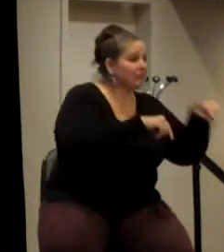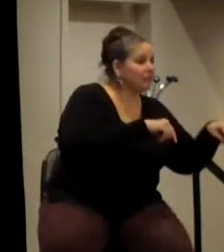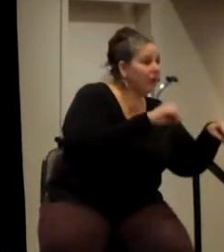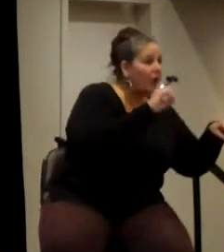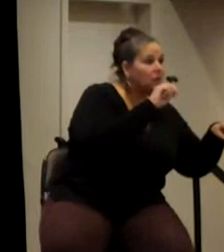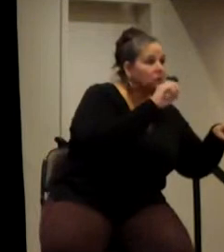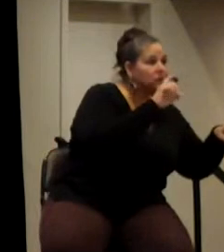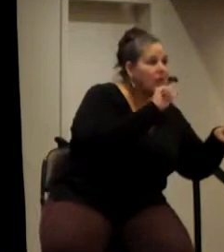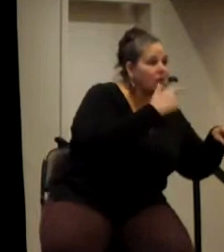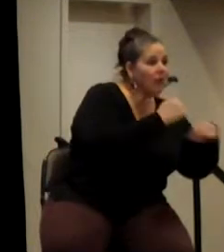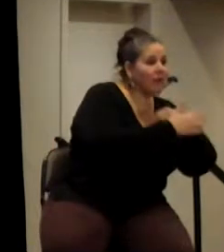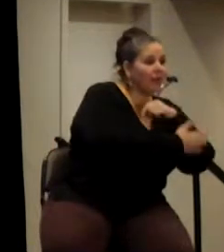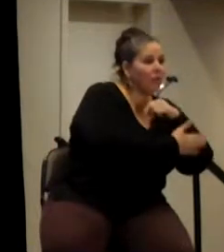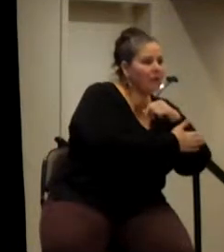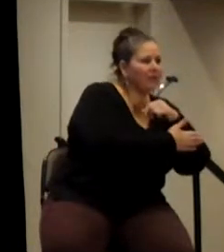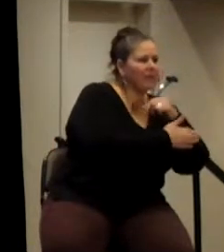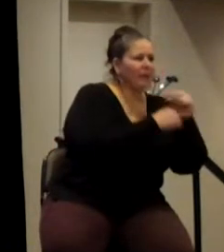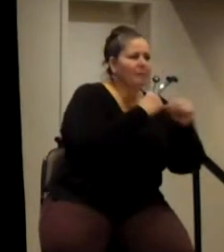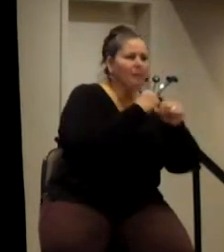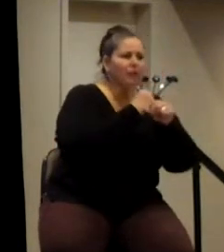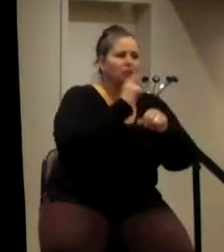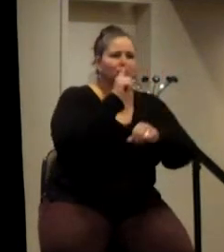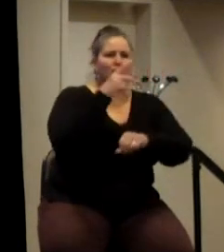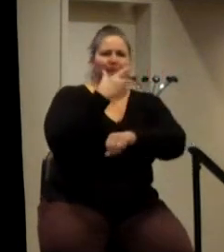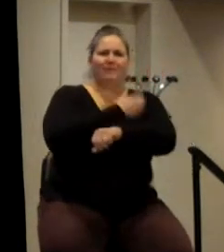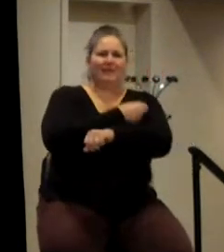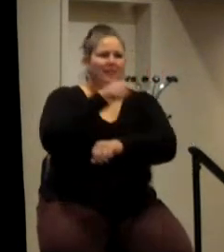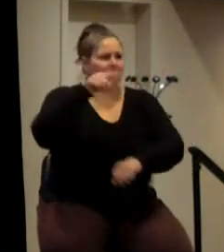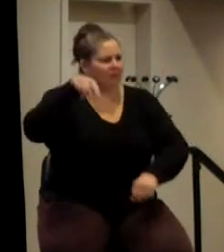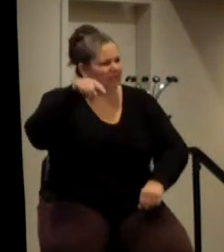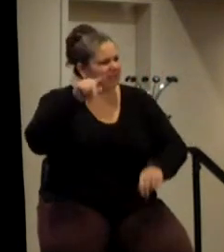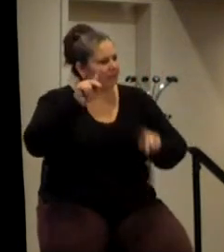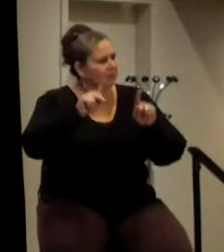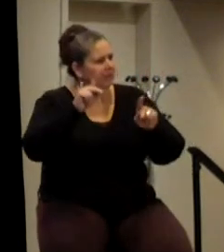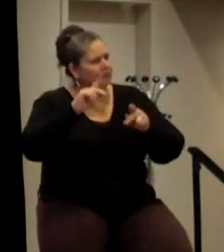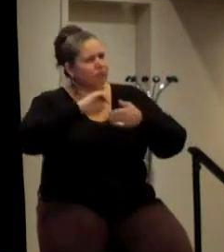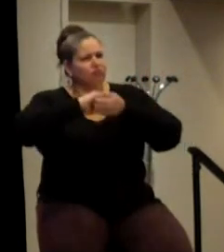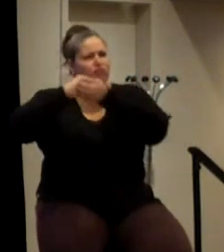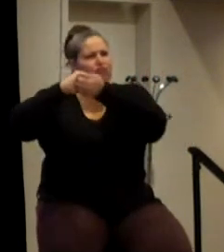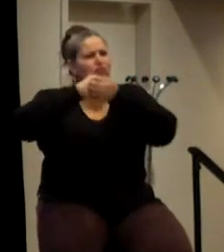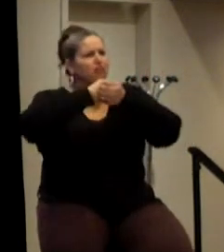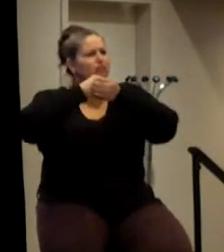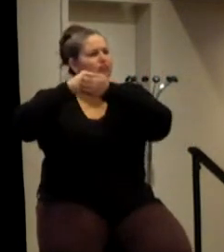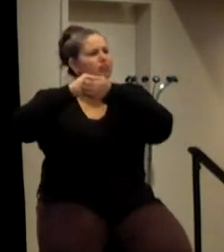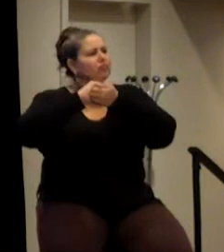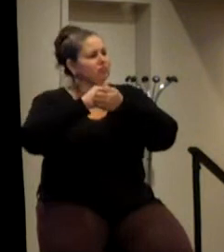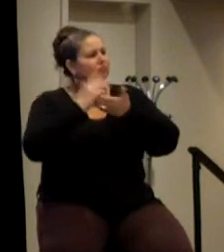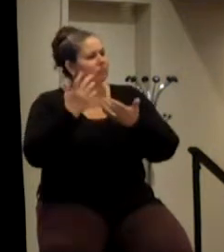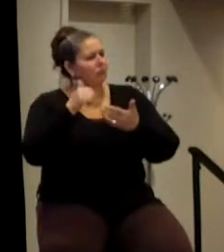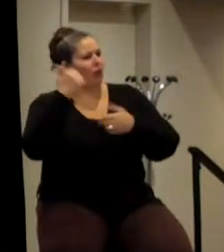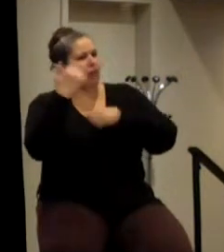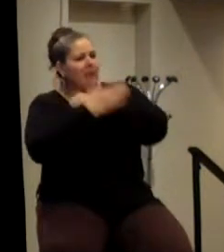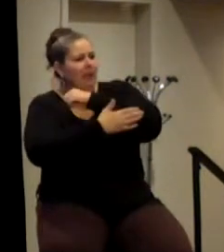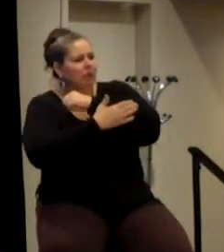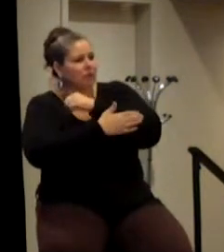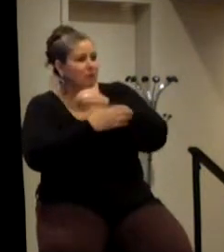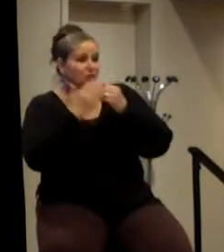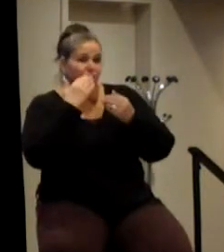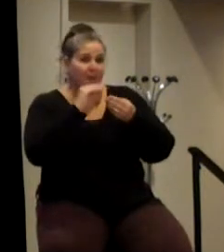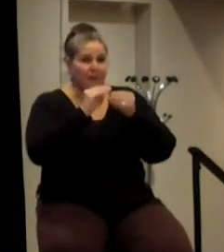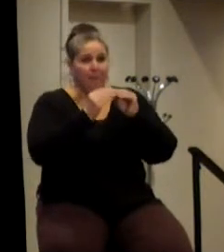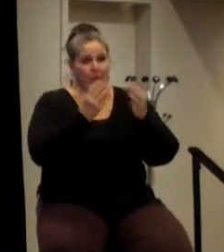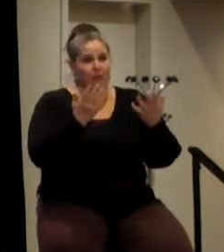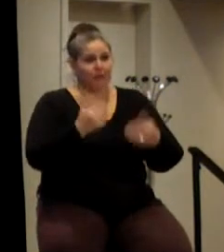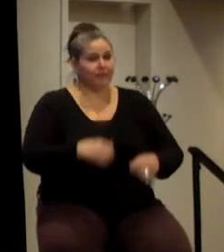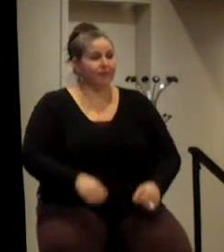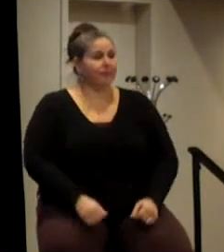And so Central New York's really teamed up together well. So overall, good numbers there from